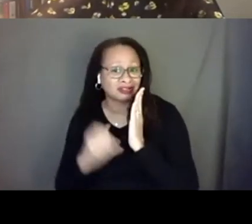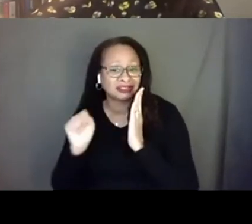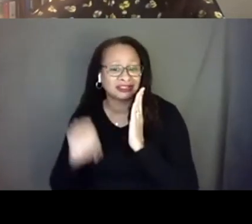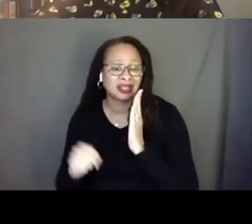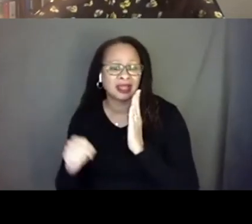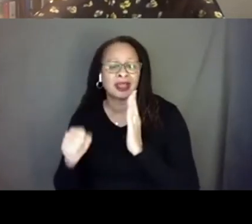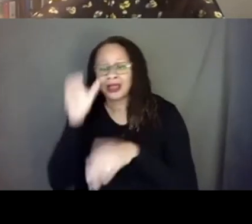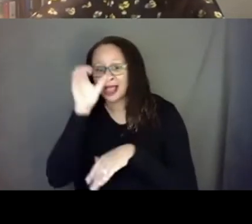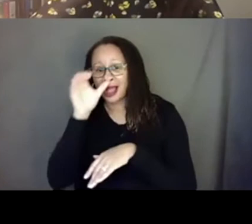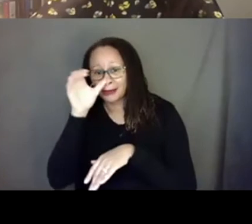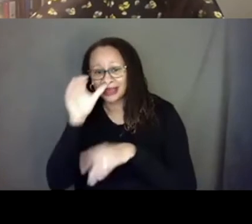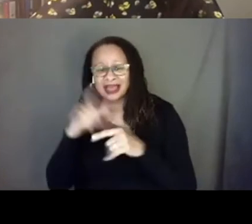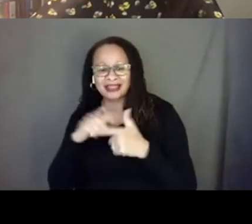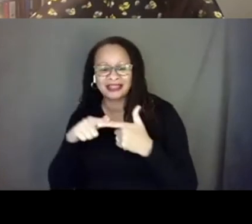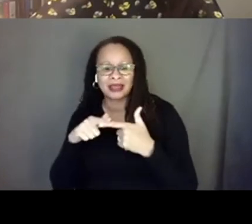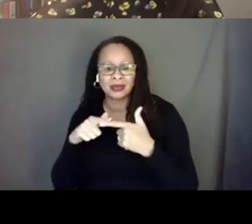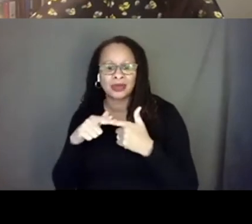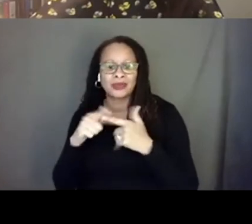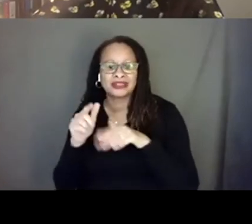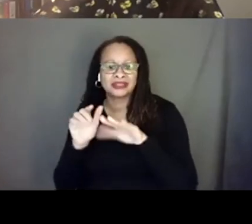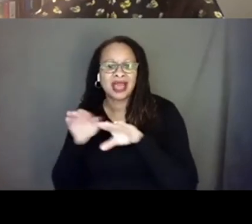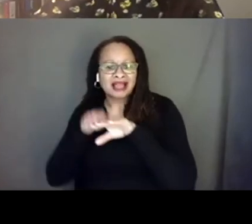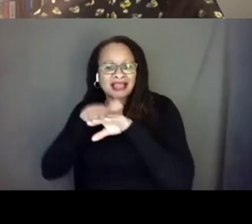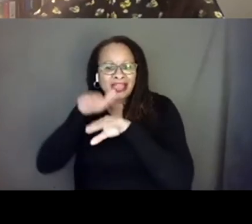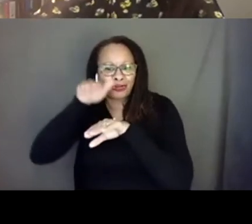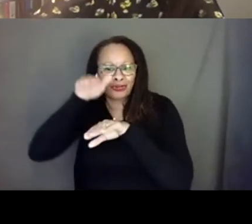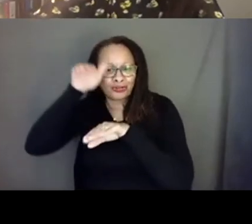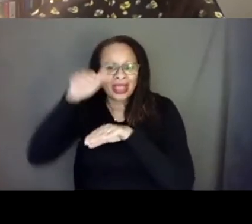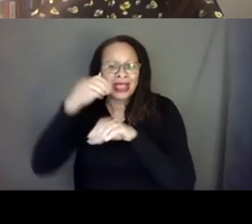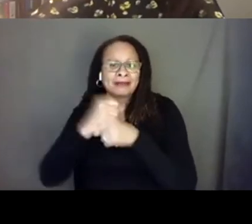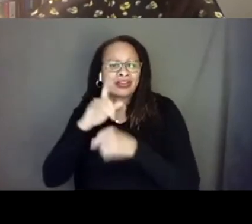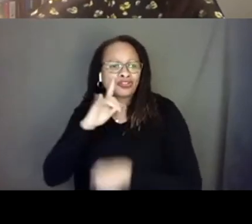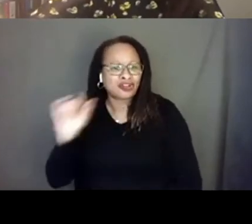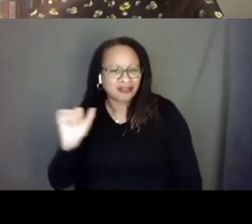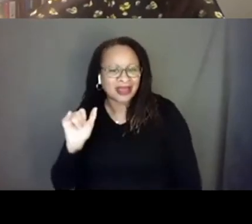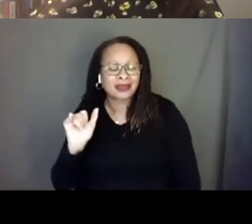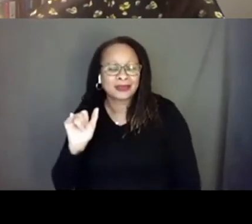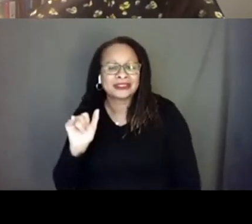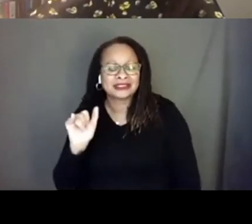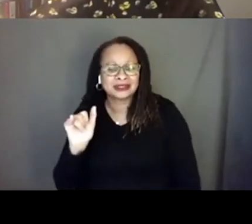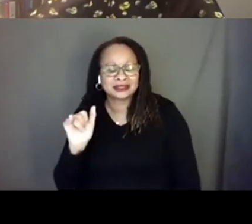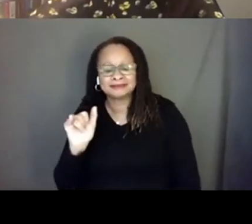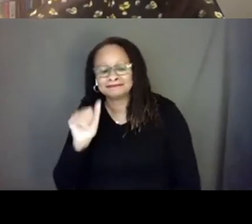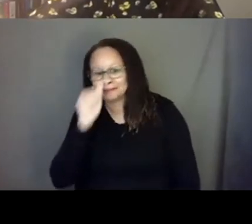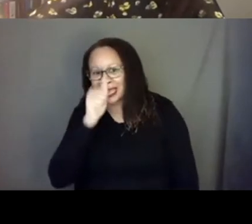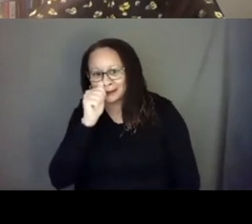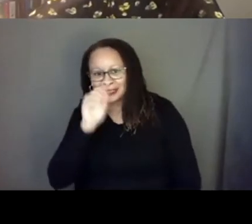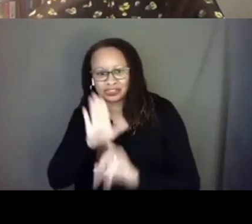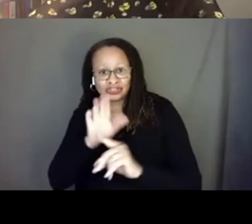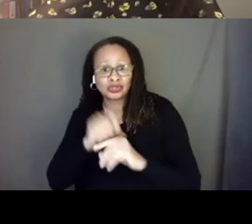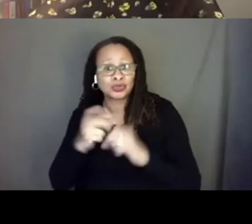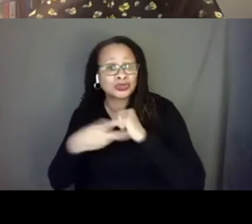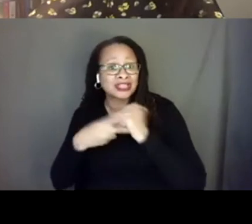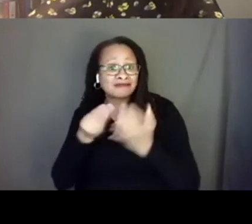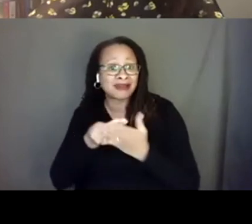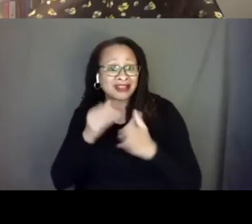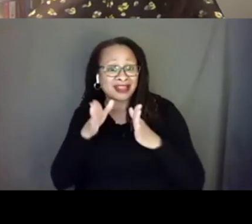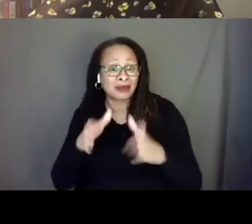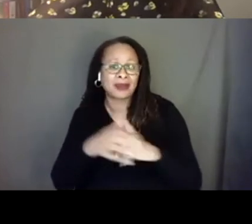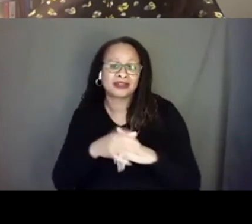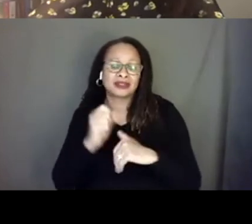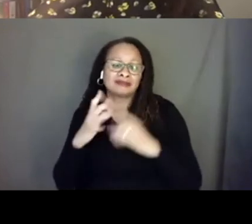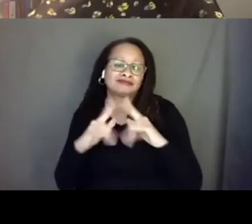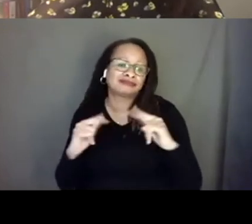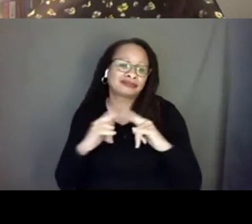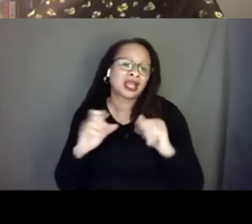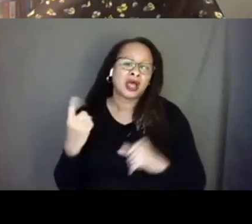comic, but then we just kind of layered it and made it look like animated version of it. So you save money that way and et cetera. So there's